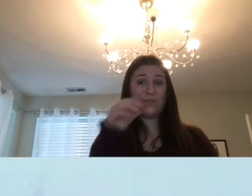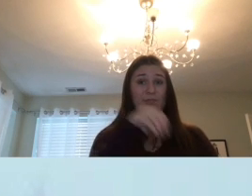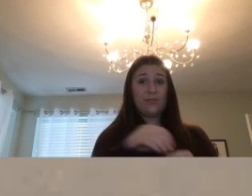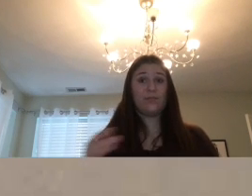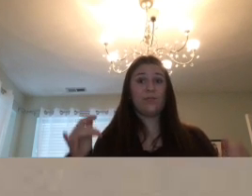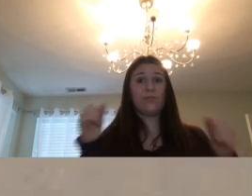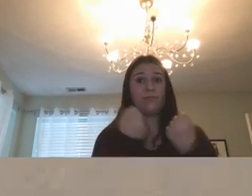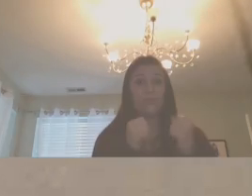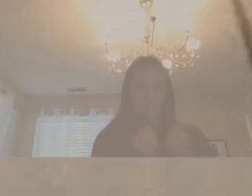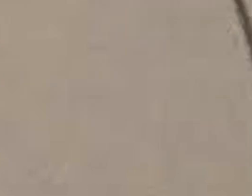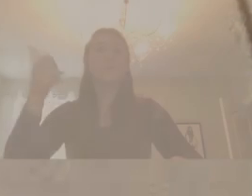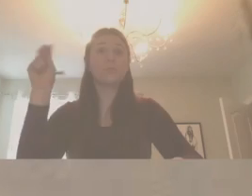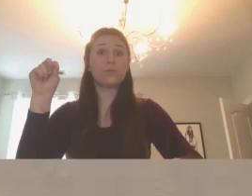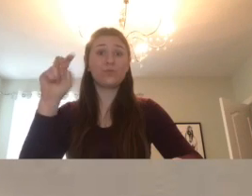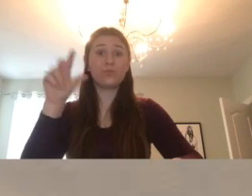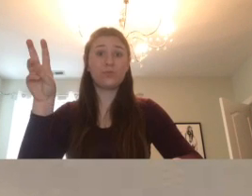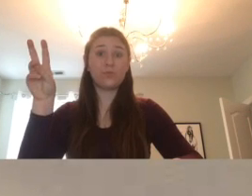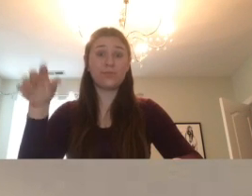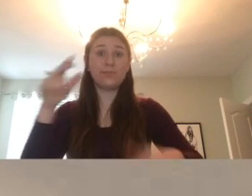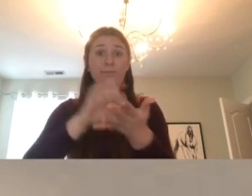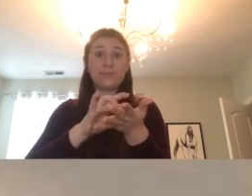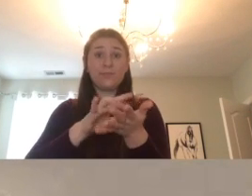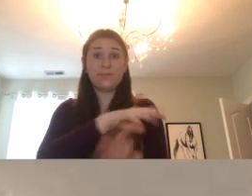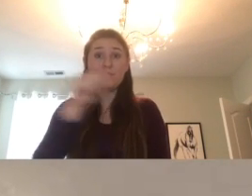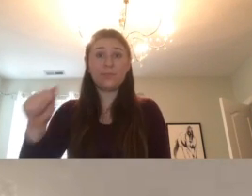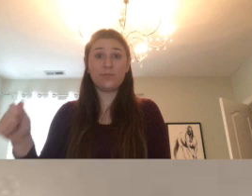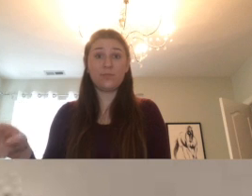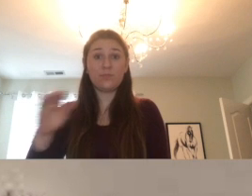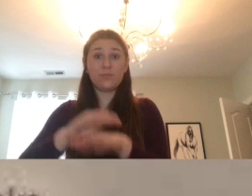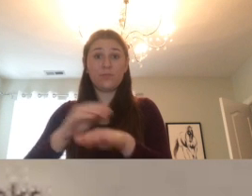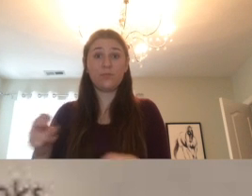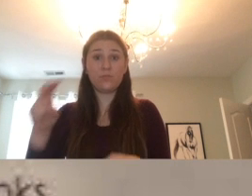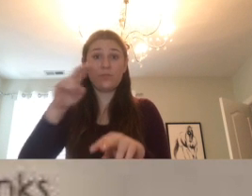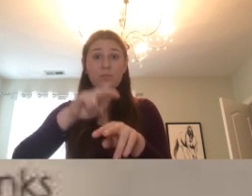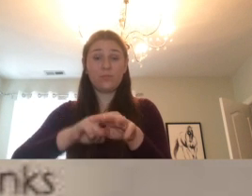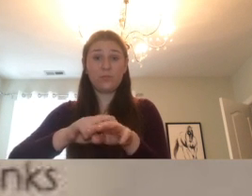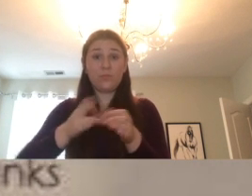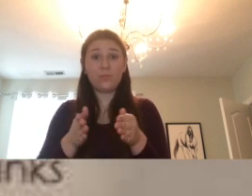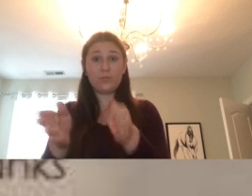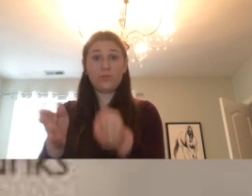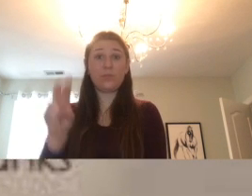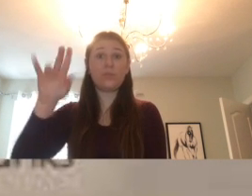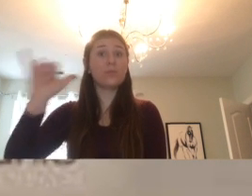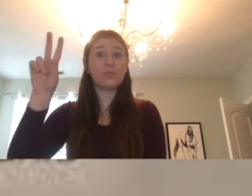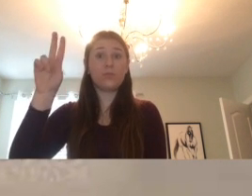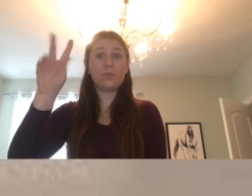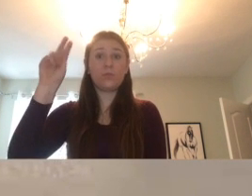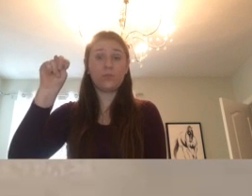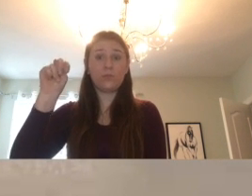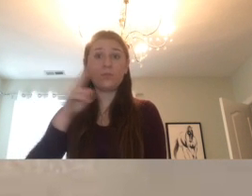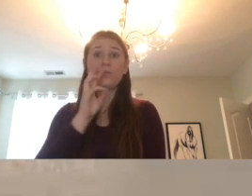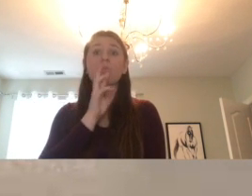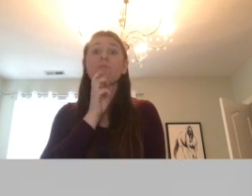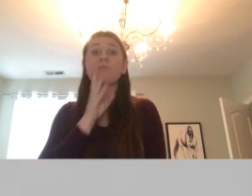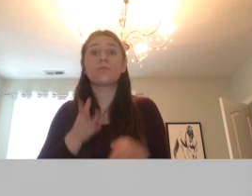Earth. On January 27th, the serum left Nenana along the Yukon River, with musher Bill Shannon directing